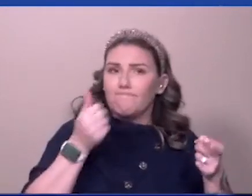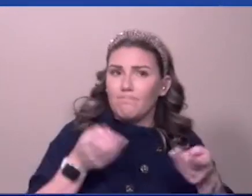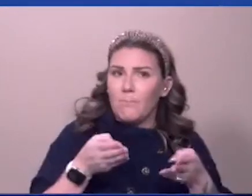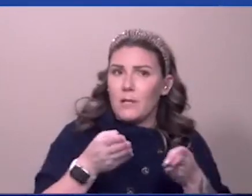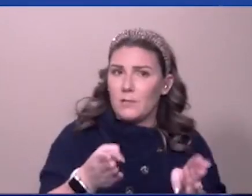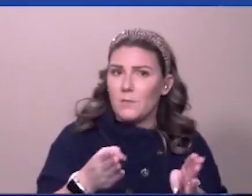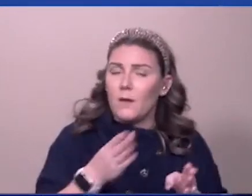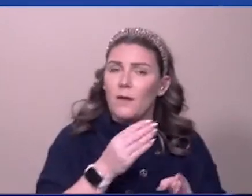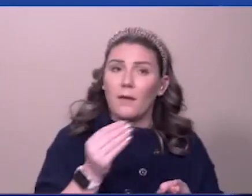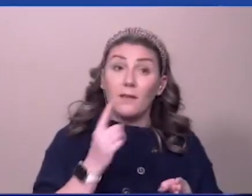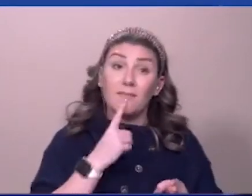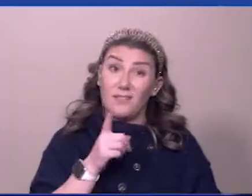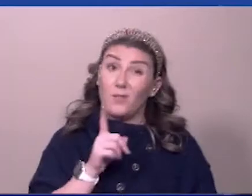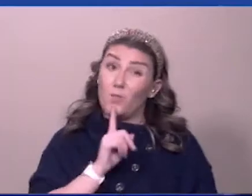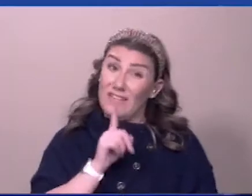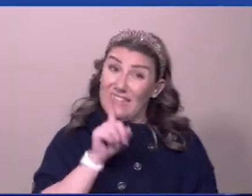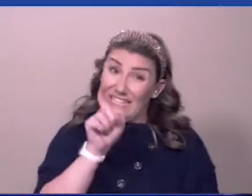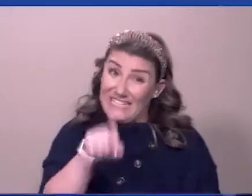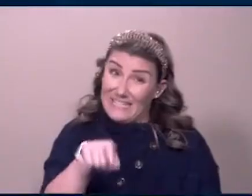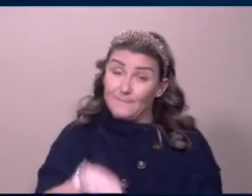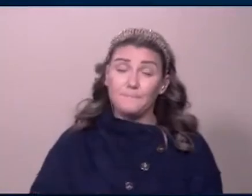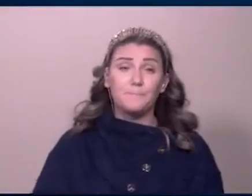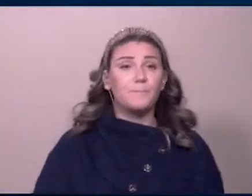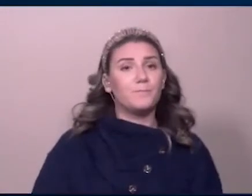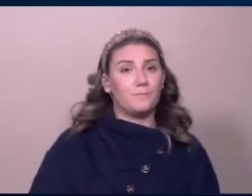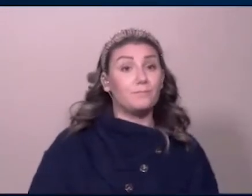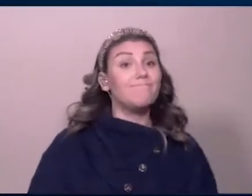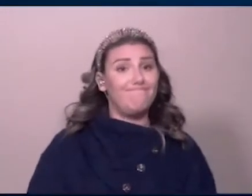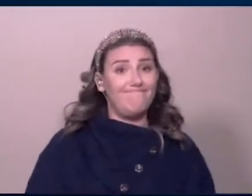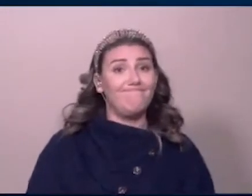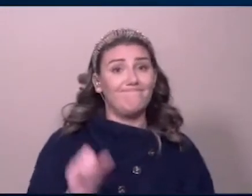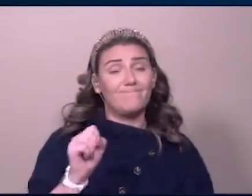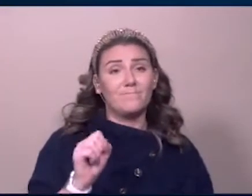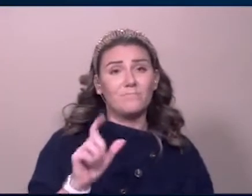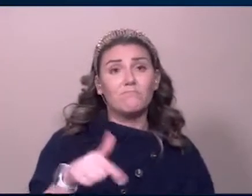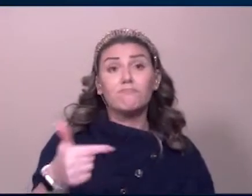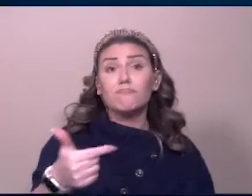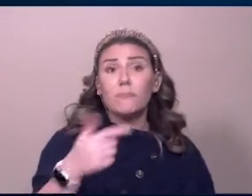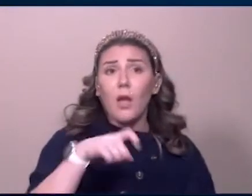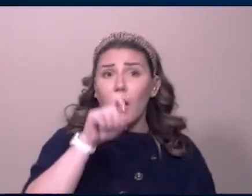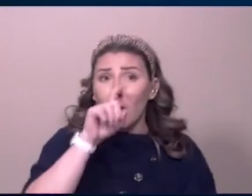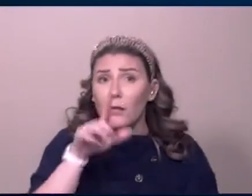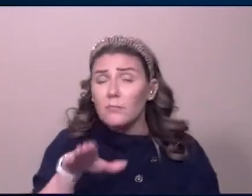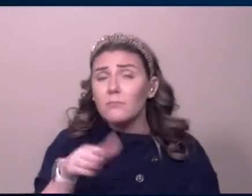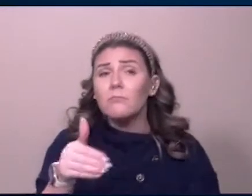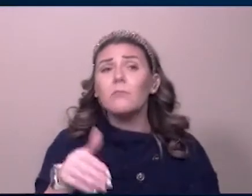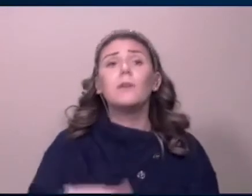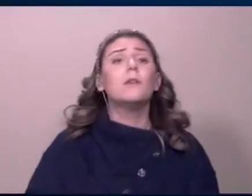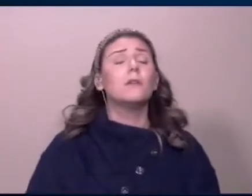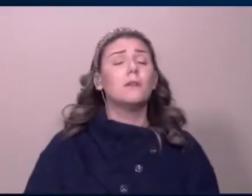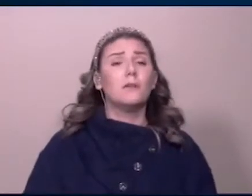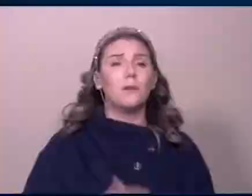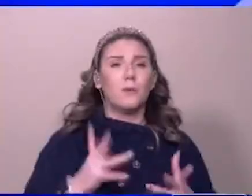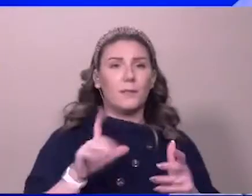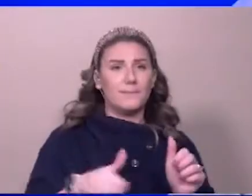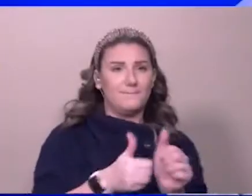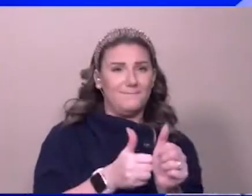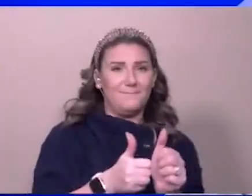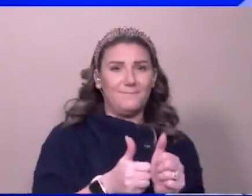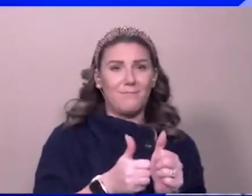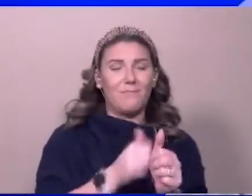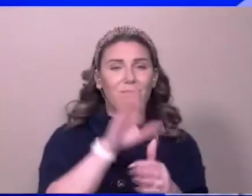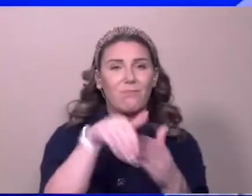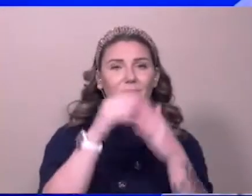And it's needed. It sure is. Hawk, you had a comment? Yeah, I'd just like to, again, piggyback on these great comments by